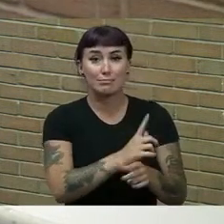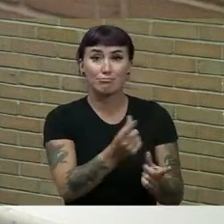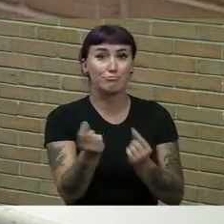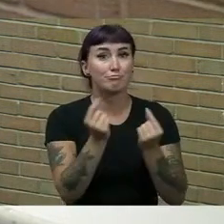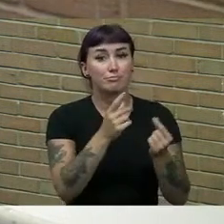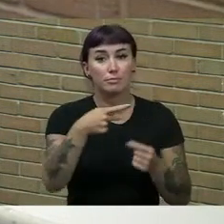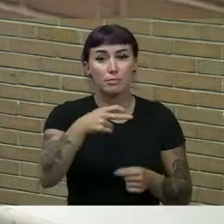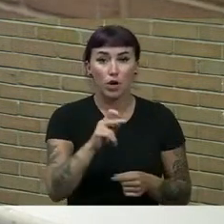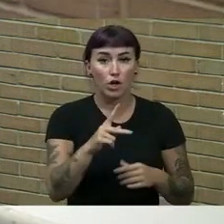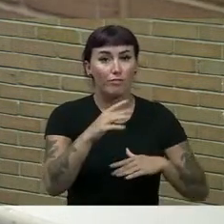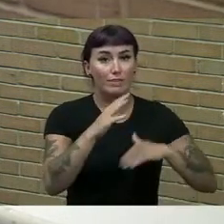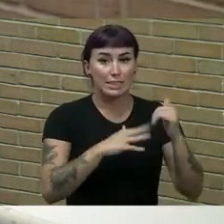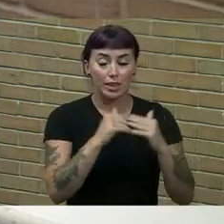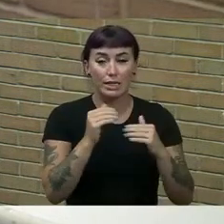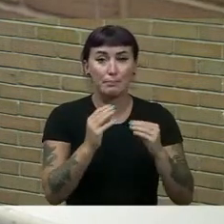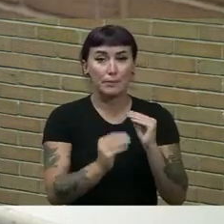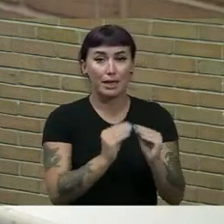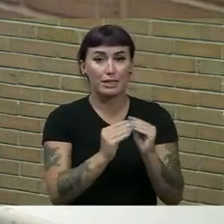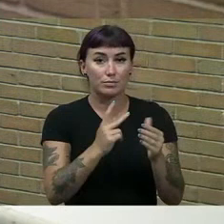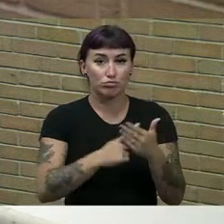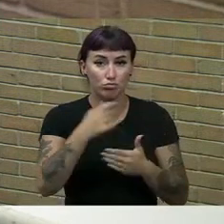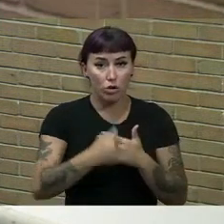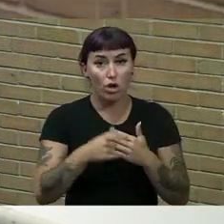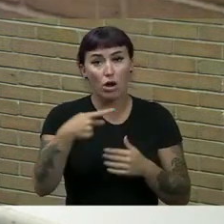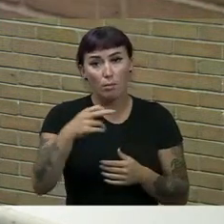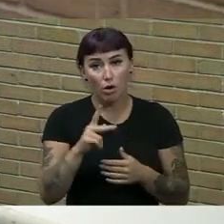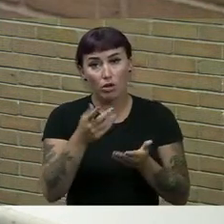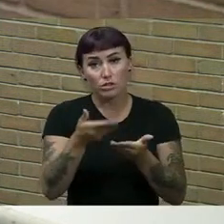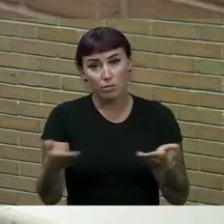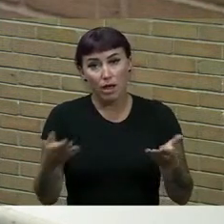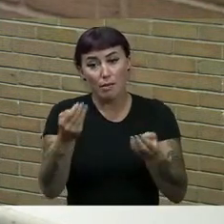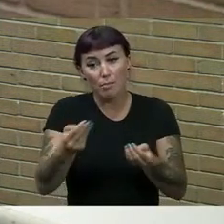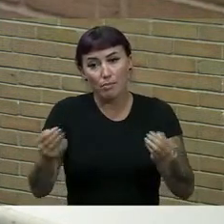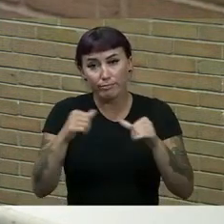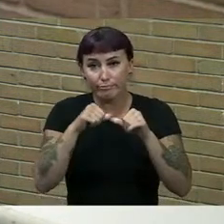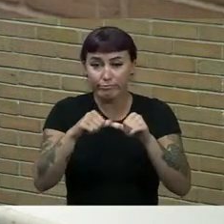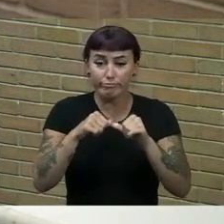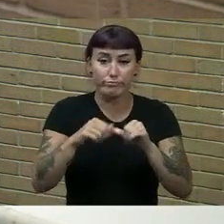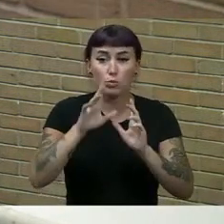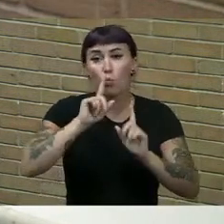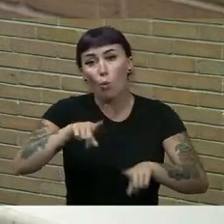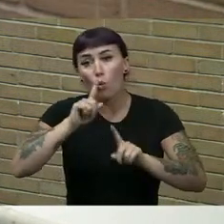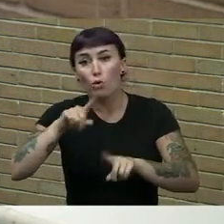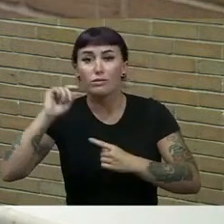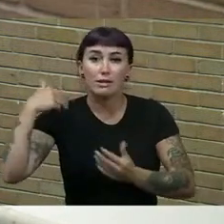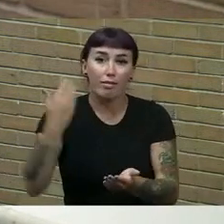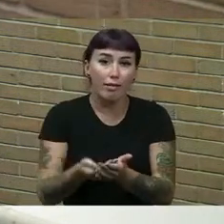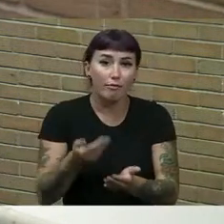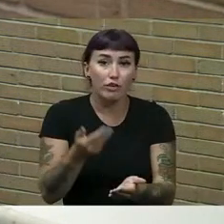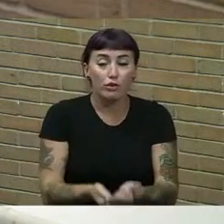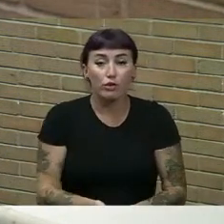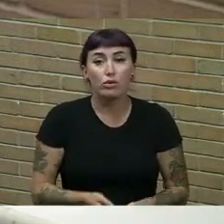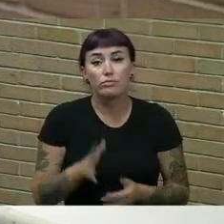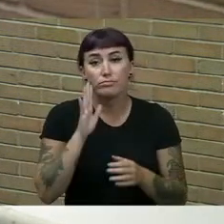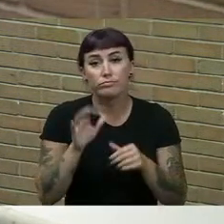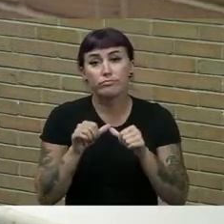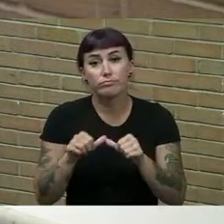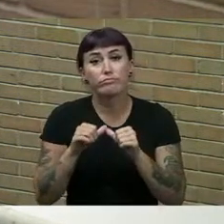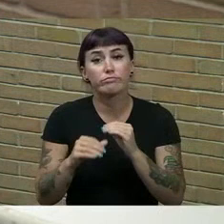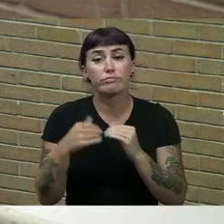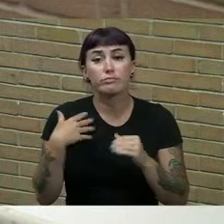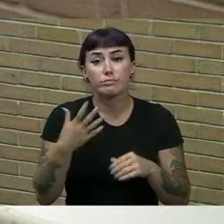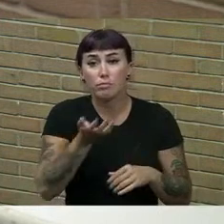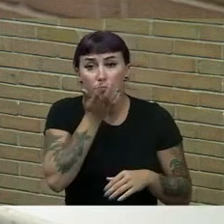and facility maintenance projects. Park supplies and materials continue to be ordered and delivered. We're maintaining mowing